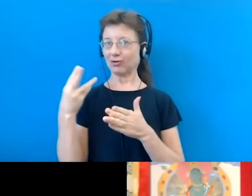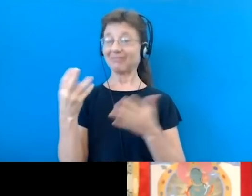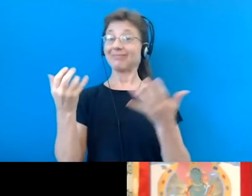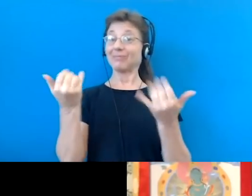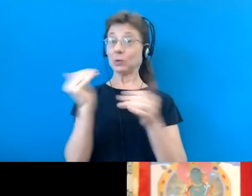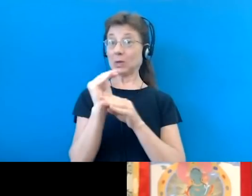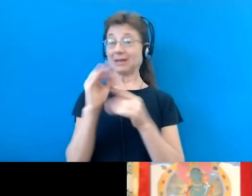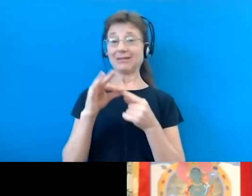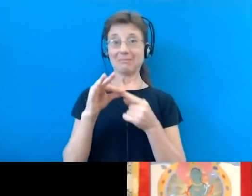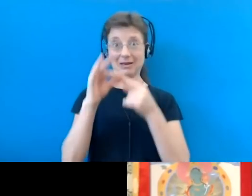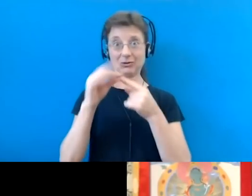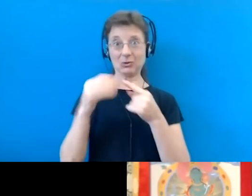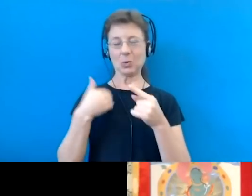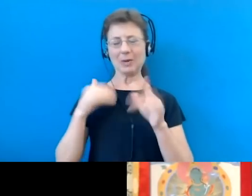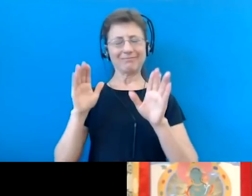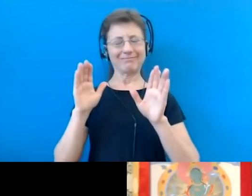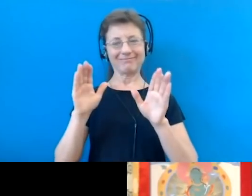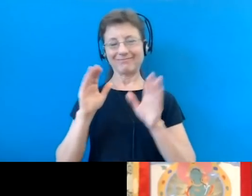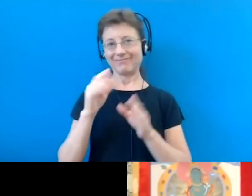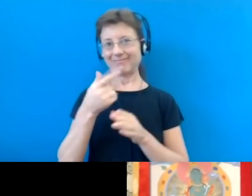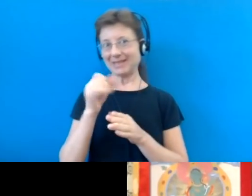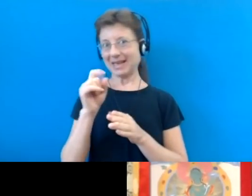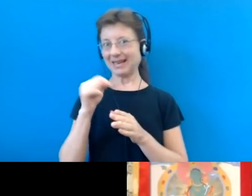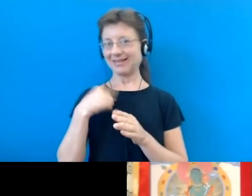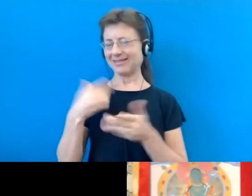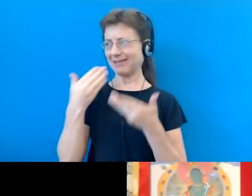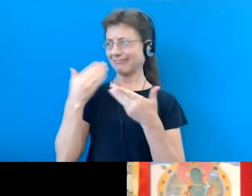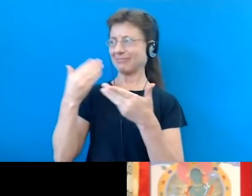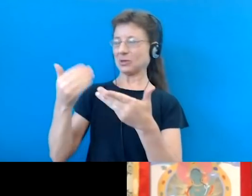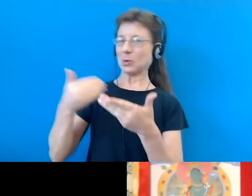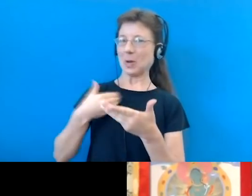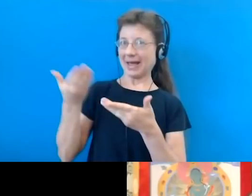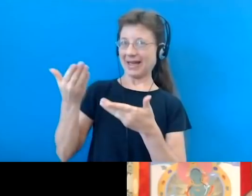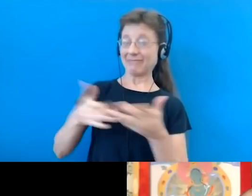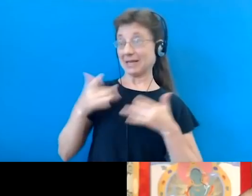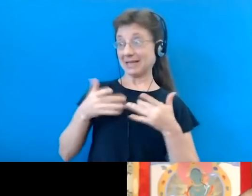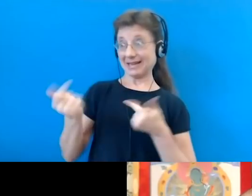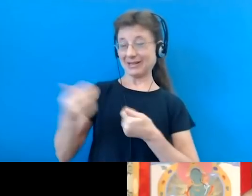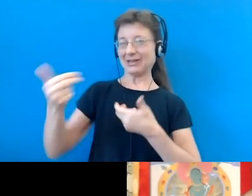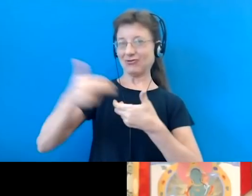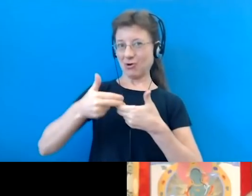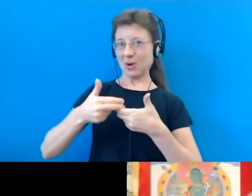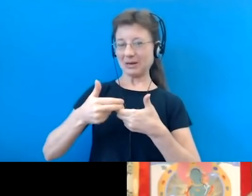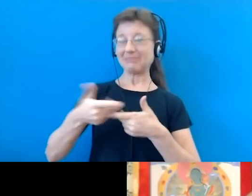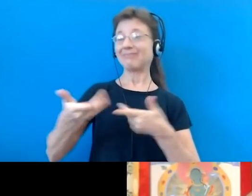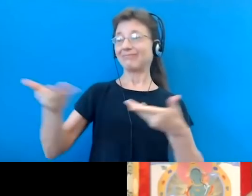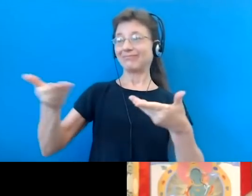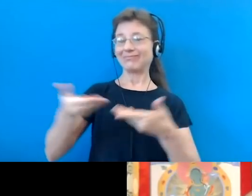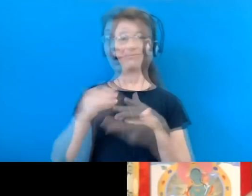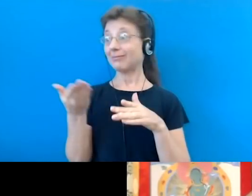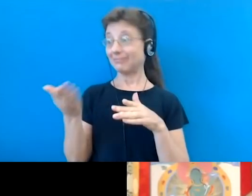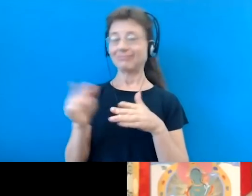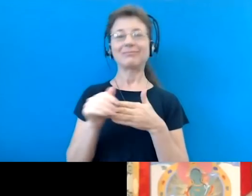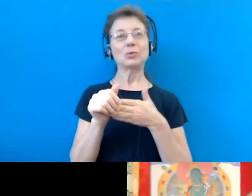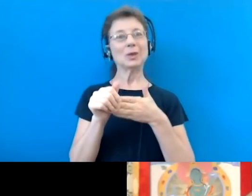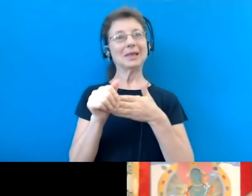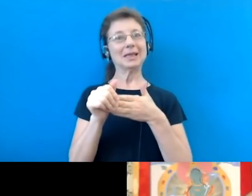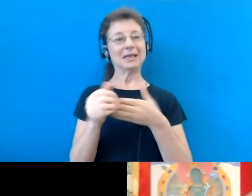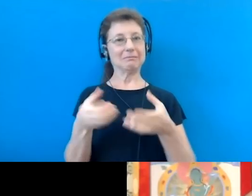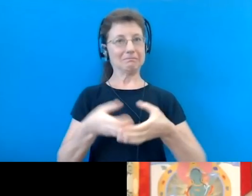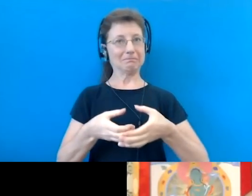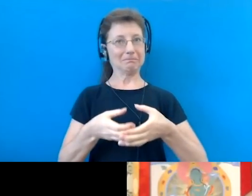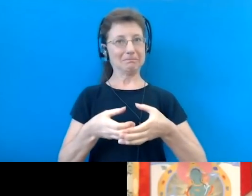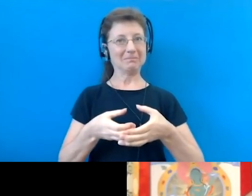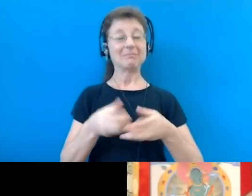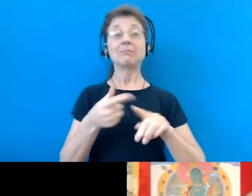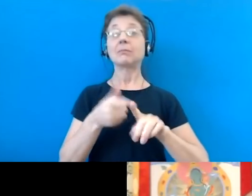I'm grateful to have with us, excited could join and to introduce to you Lama Rod Owens. But I also first